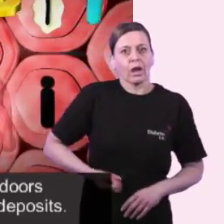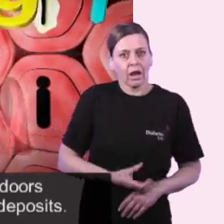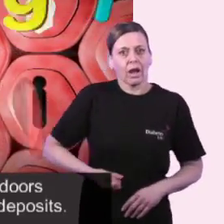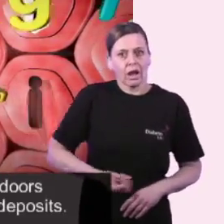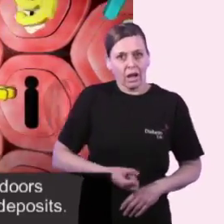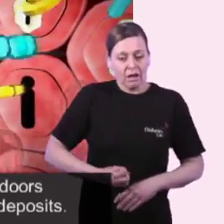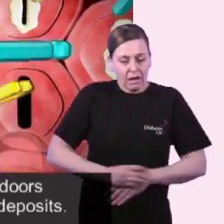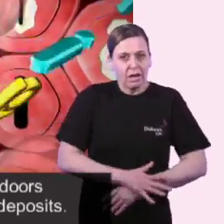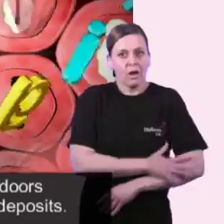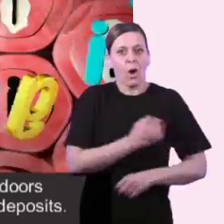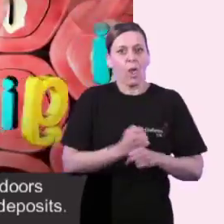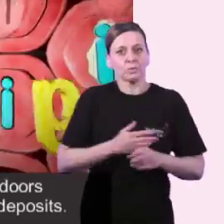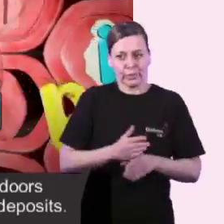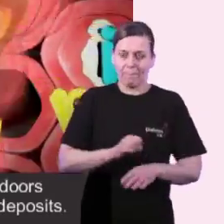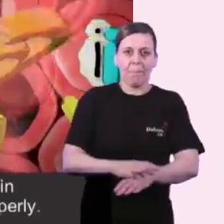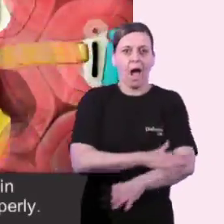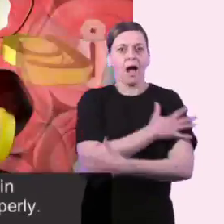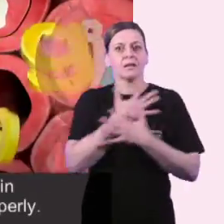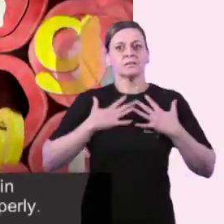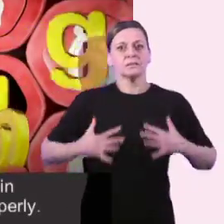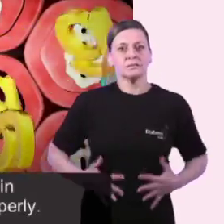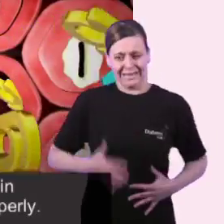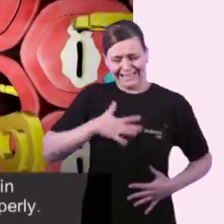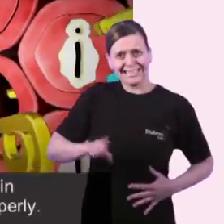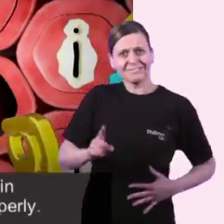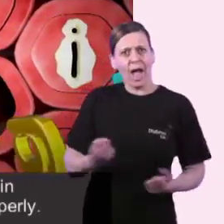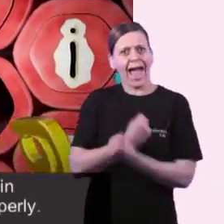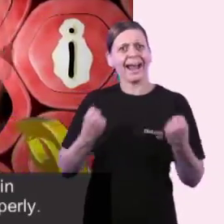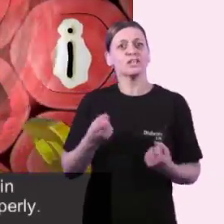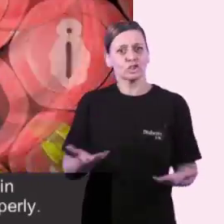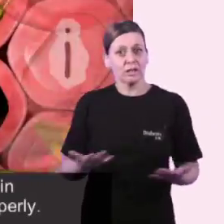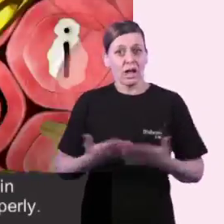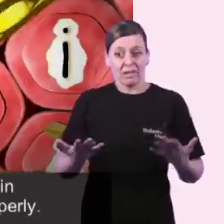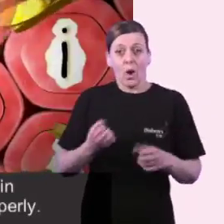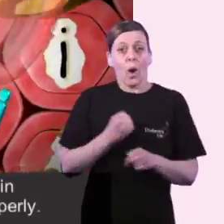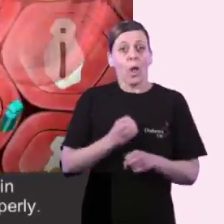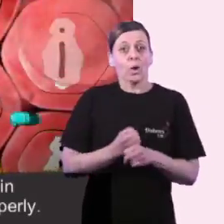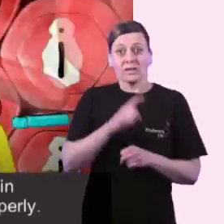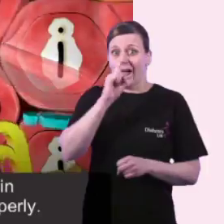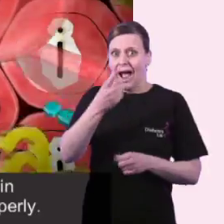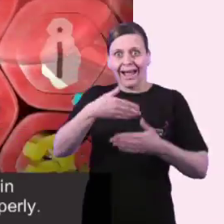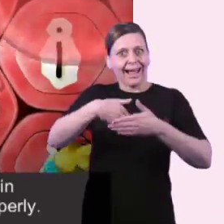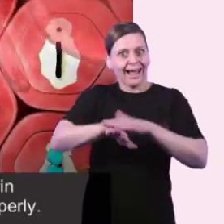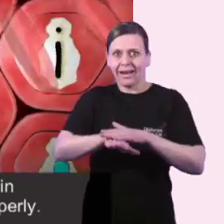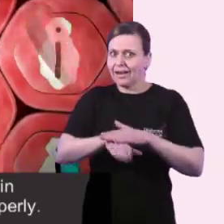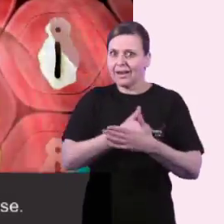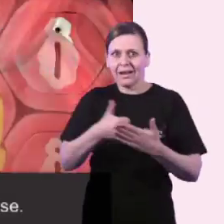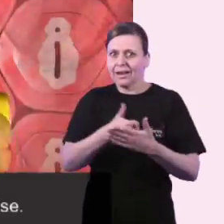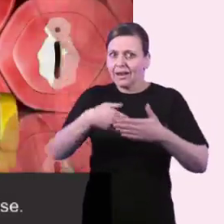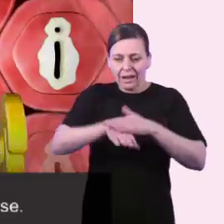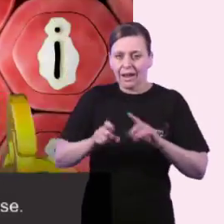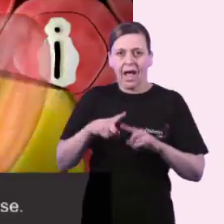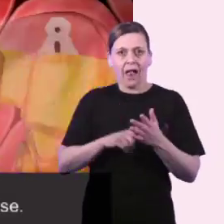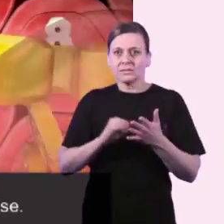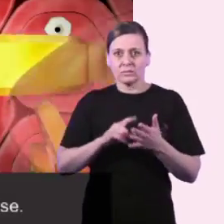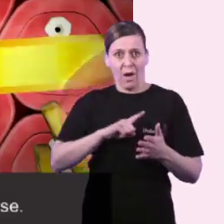furred up with fat deposits. That means that the insulin can't open the cell doors properly. So the